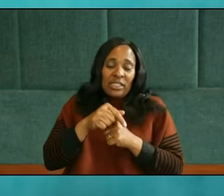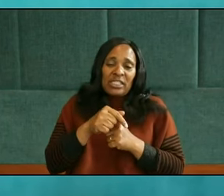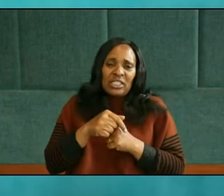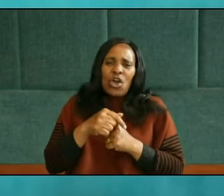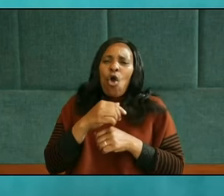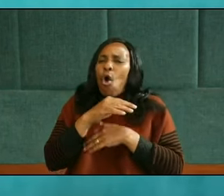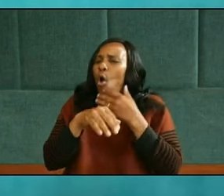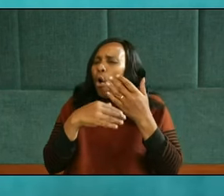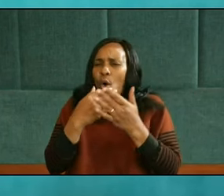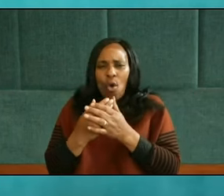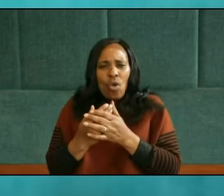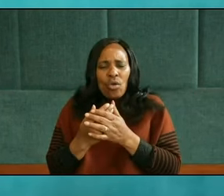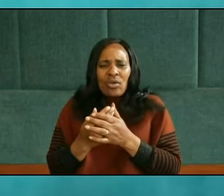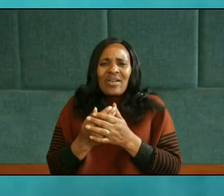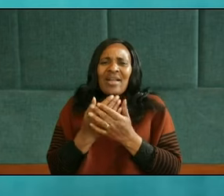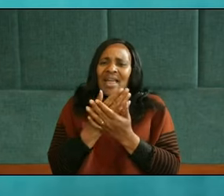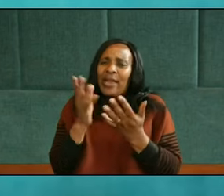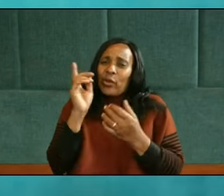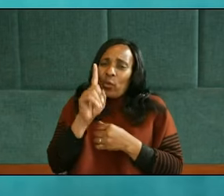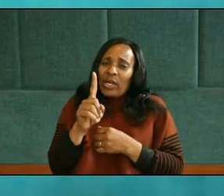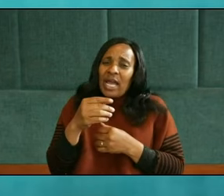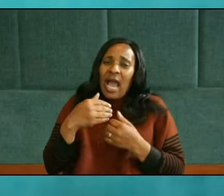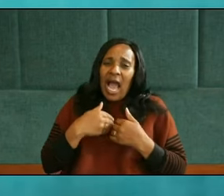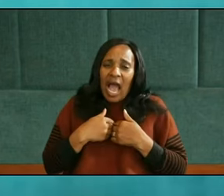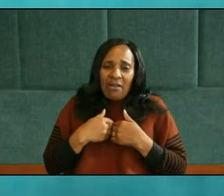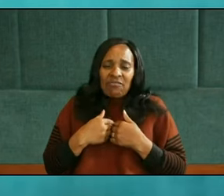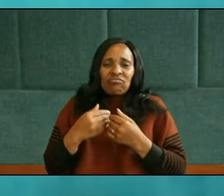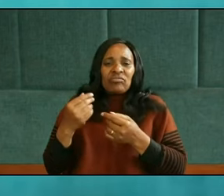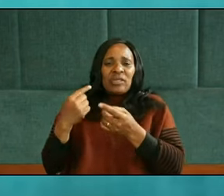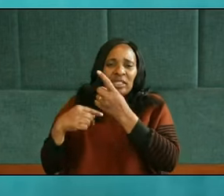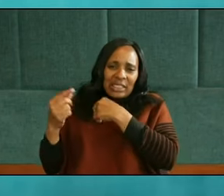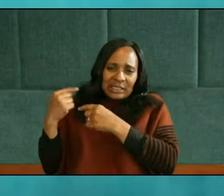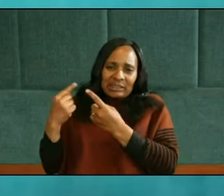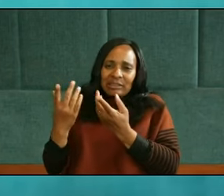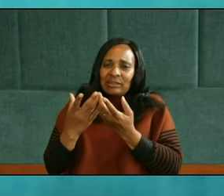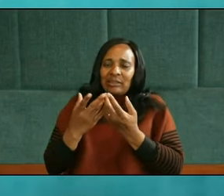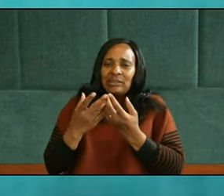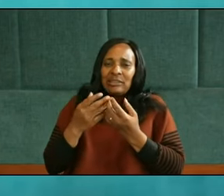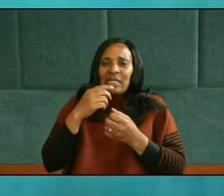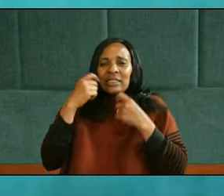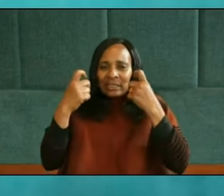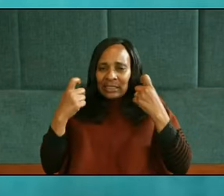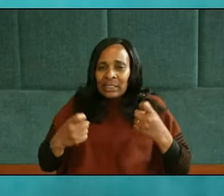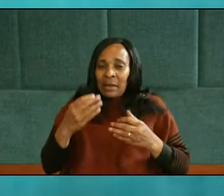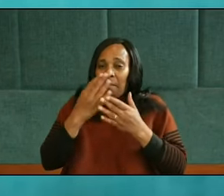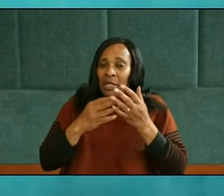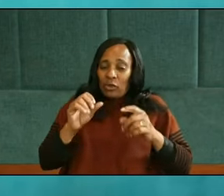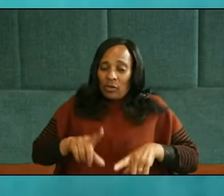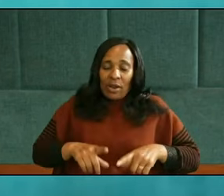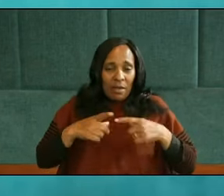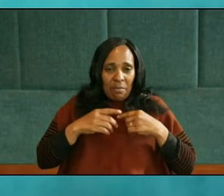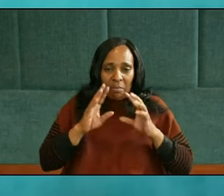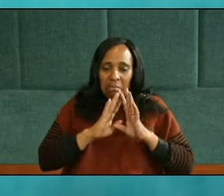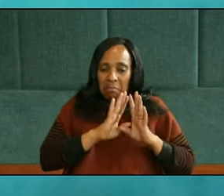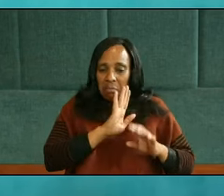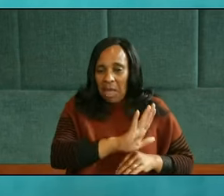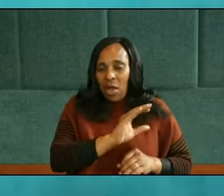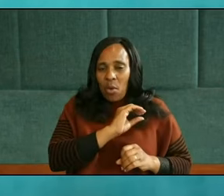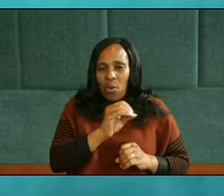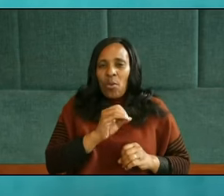every one of them, had either a hereditary sin that was not part of her life, or some of them